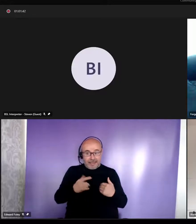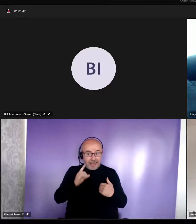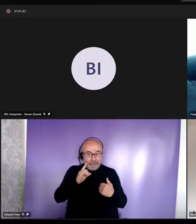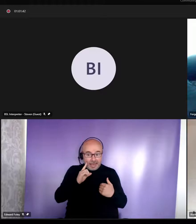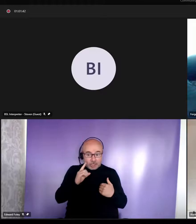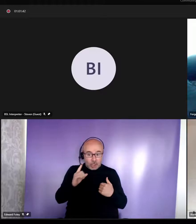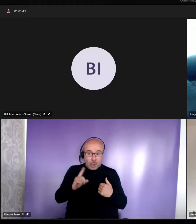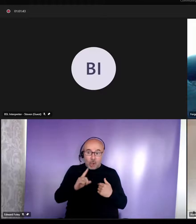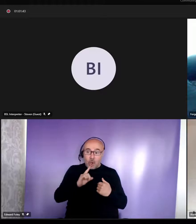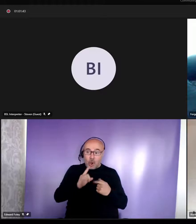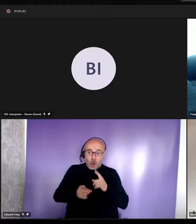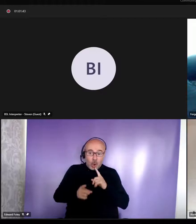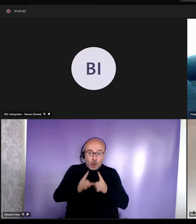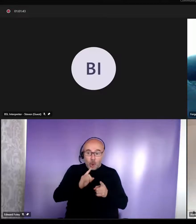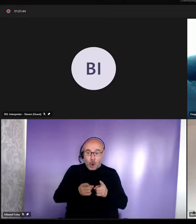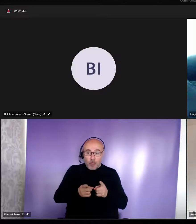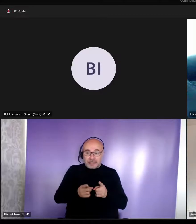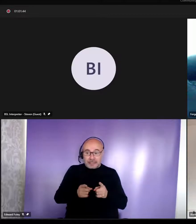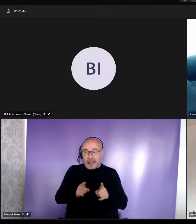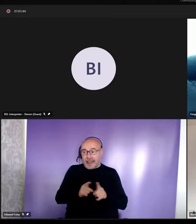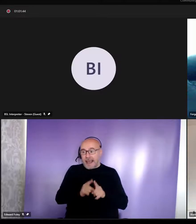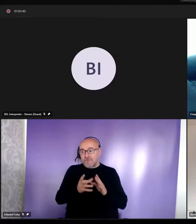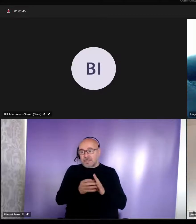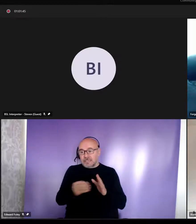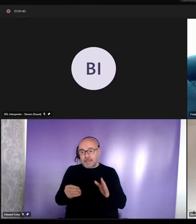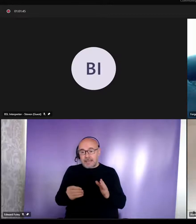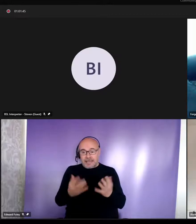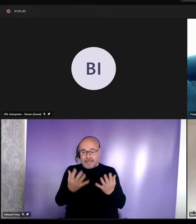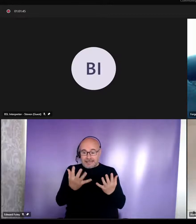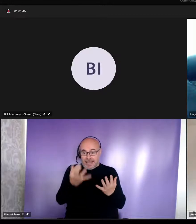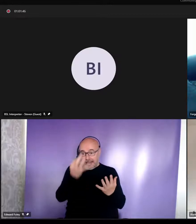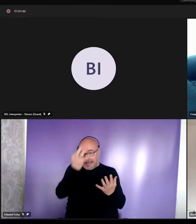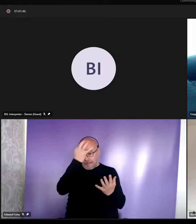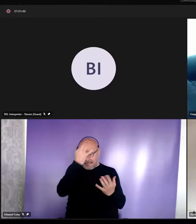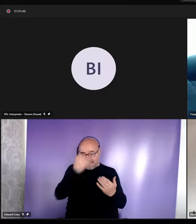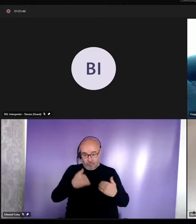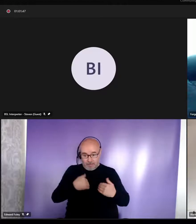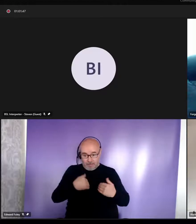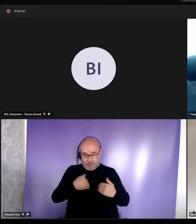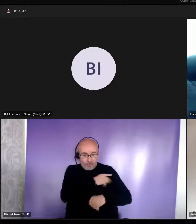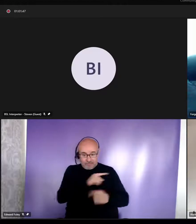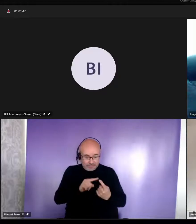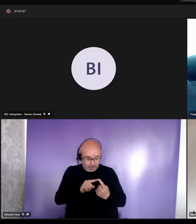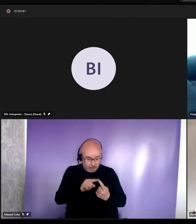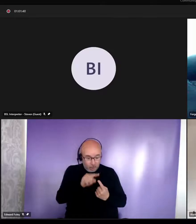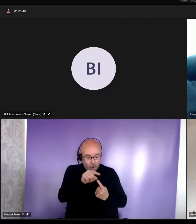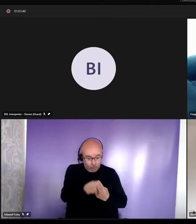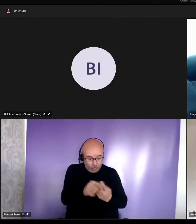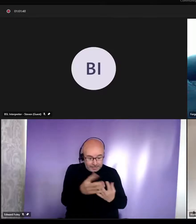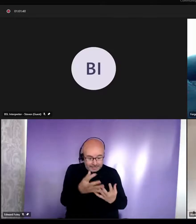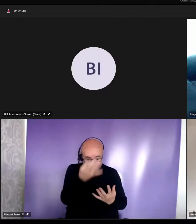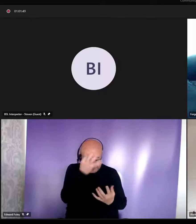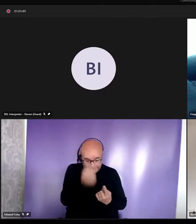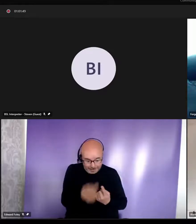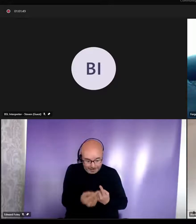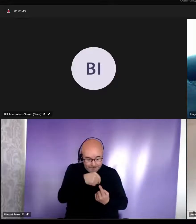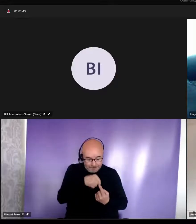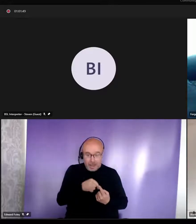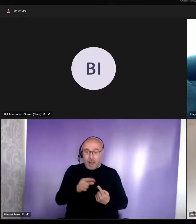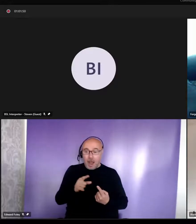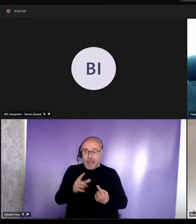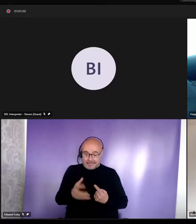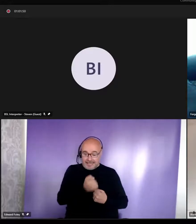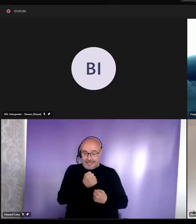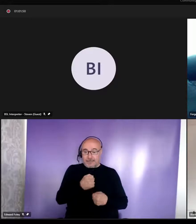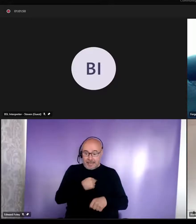that, if a 10-minute site visit can cost an officer up to 2 hours away from their desk. So I think that staff